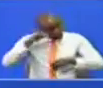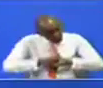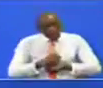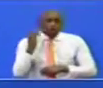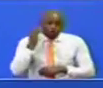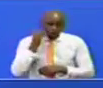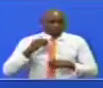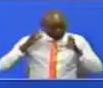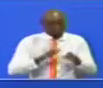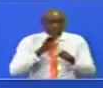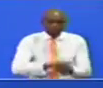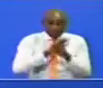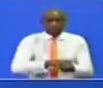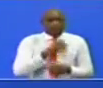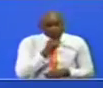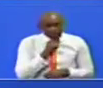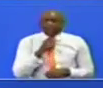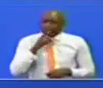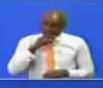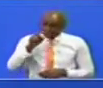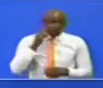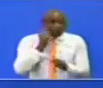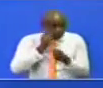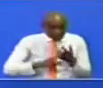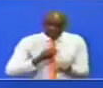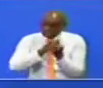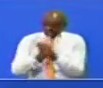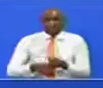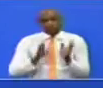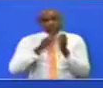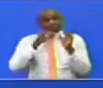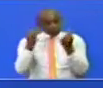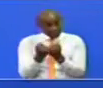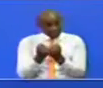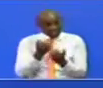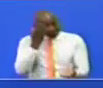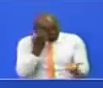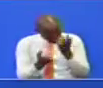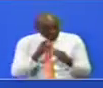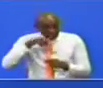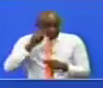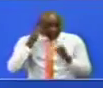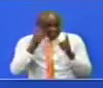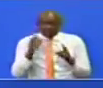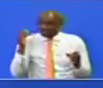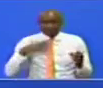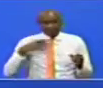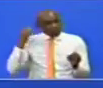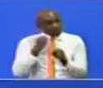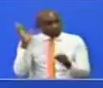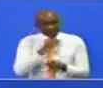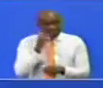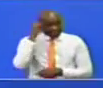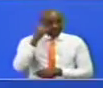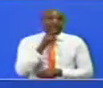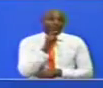home, has seen the boy child adapt differently to the society, perhaps making them misunderstood. You see, when the